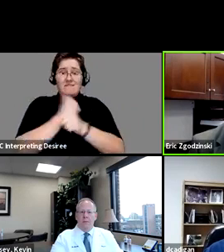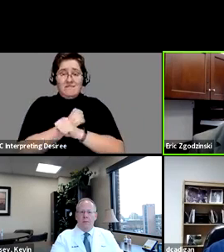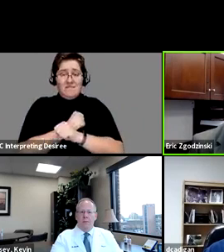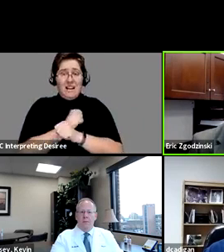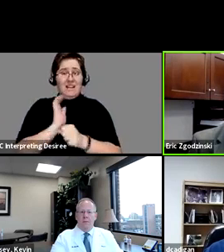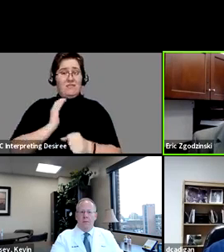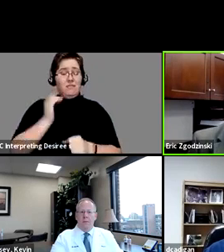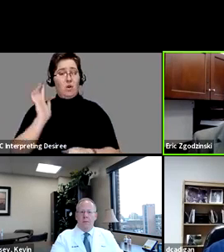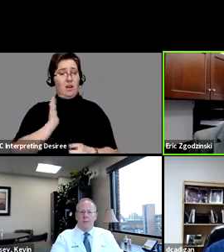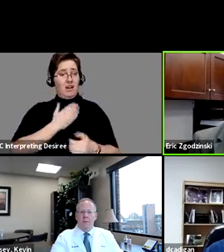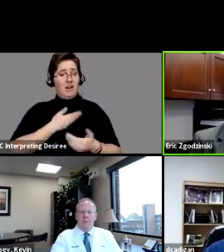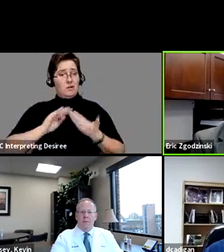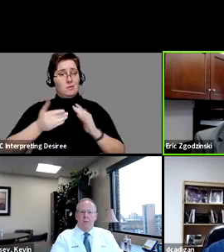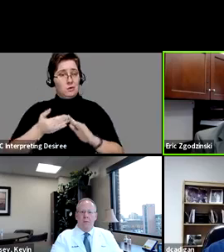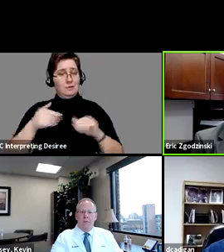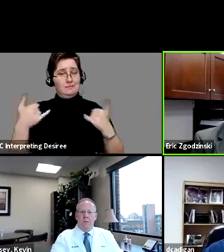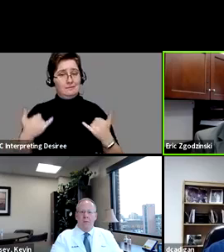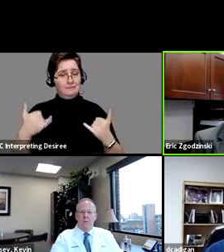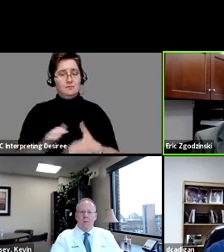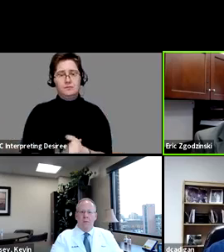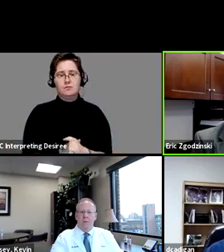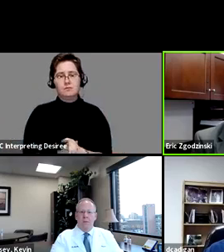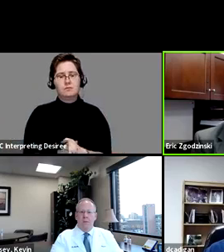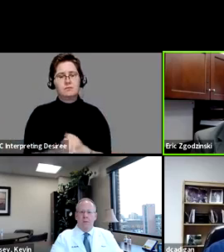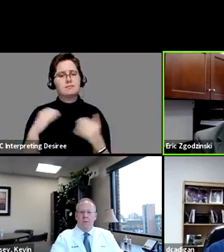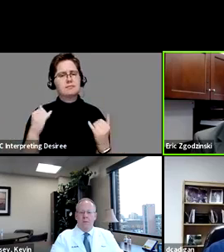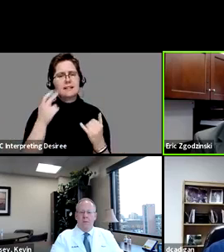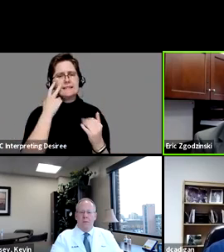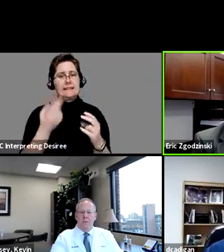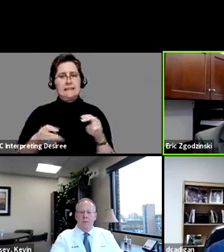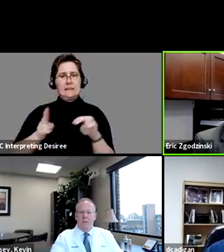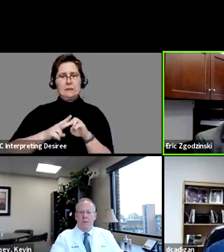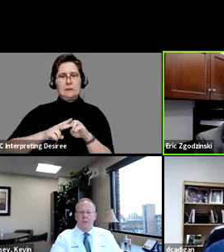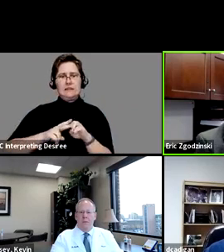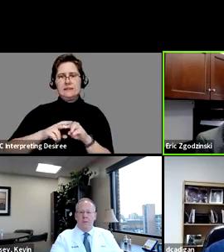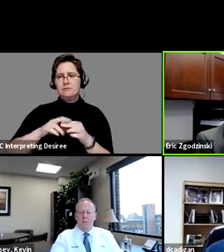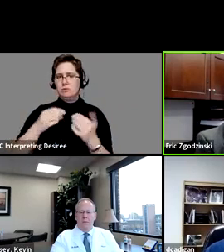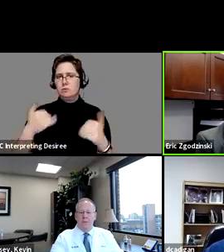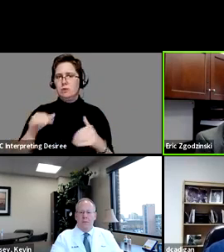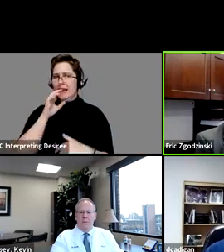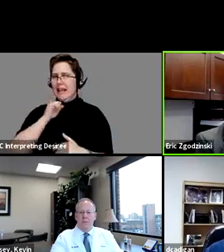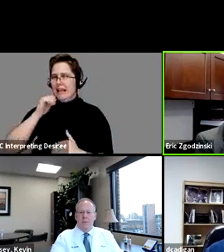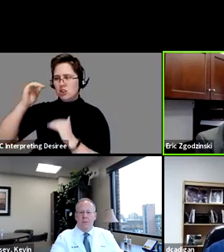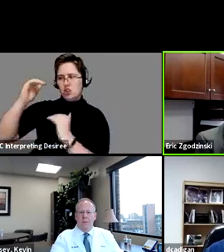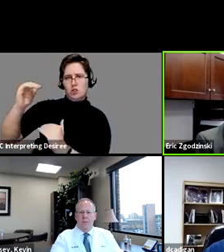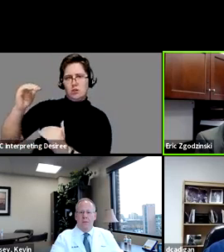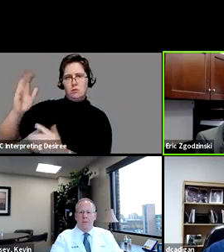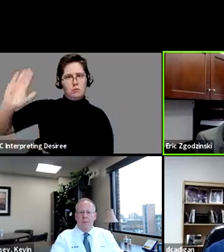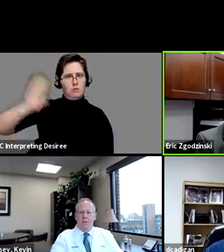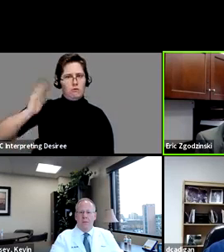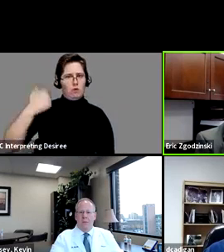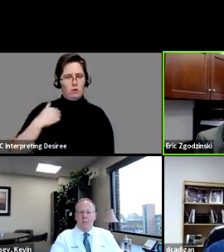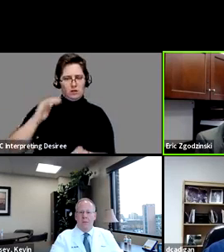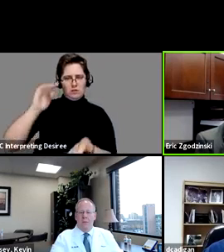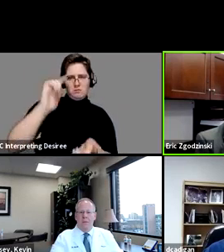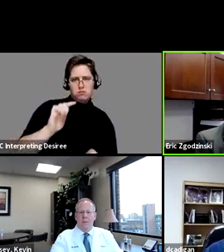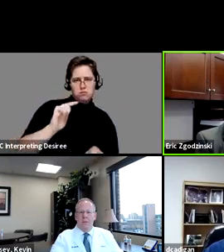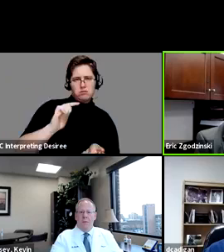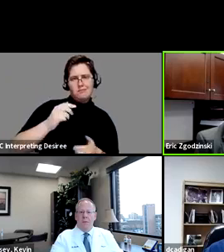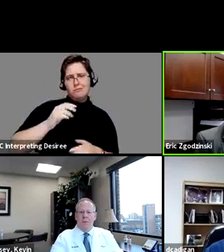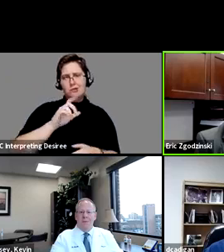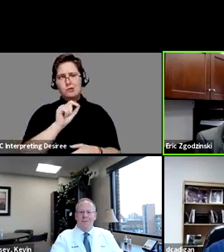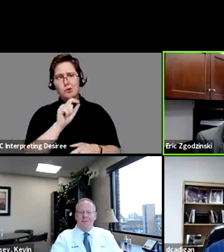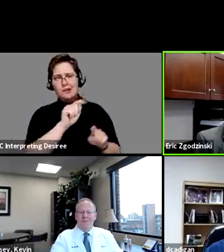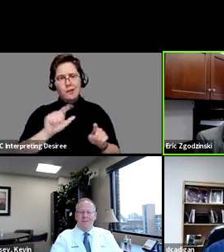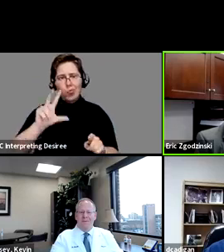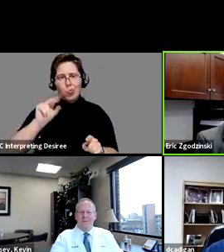in our community. We are seeing an increase in that age group. We were lower in age groups, high 20s,